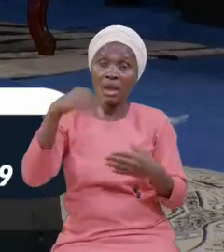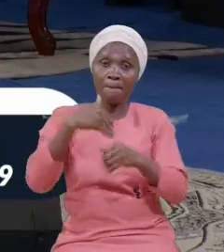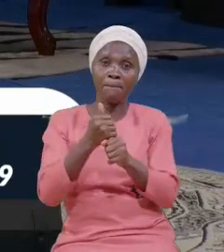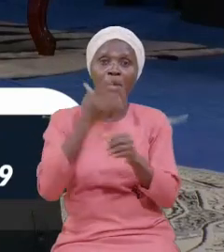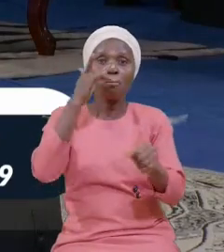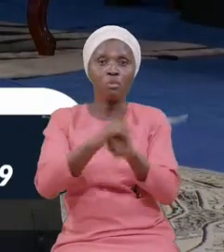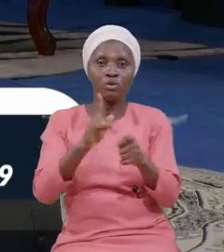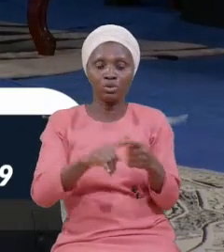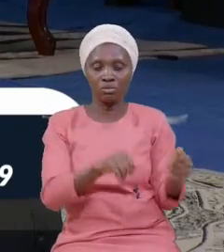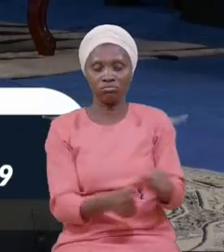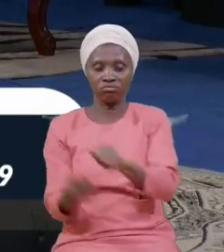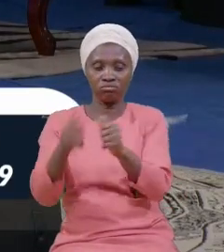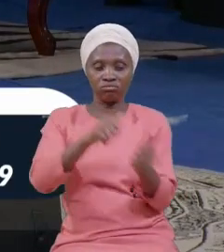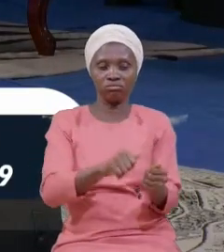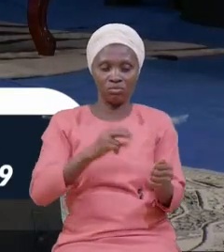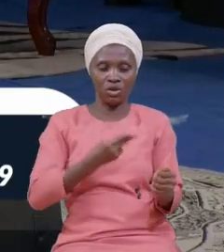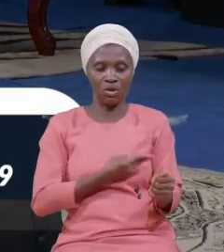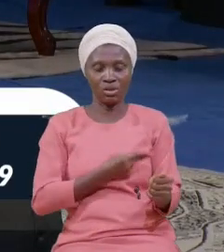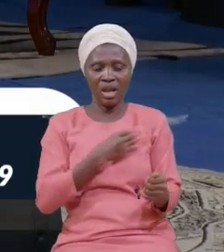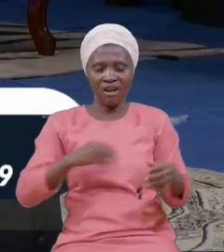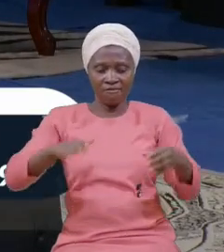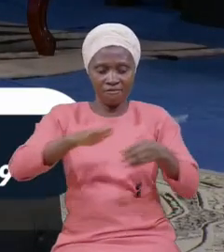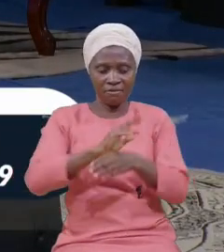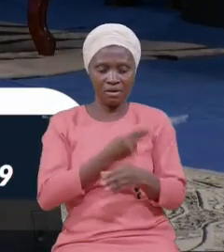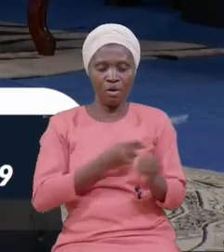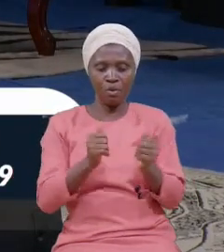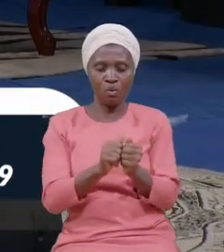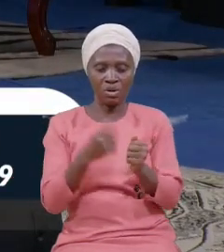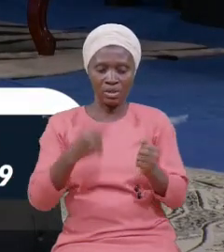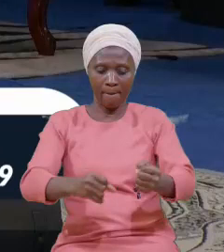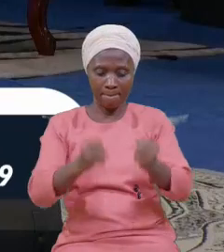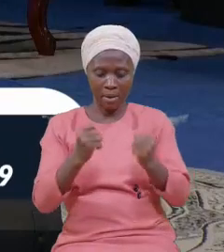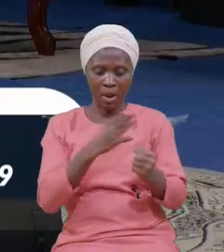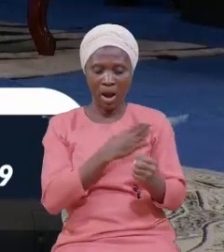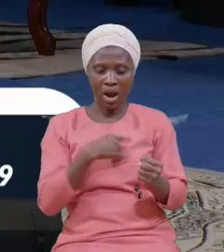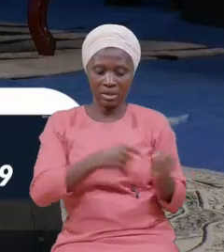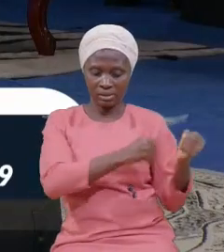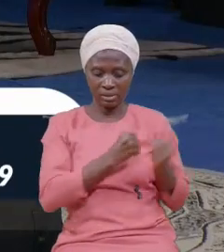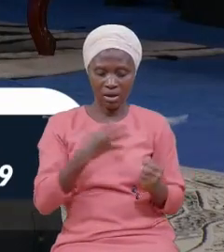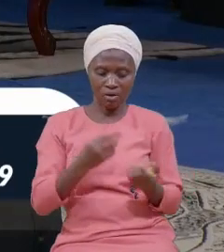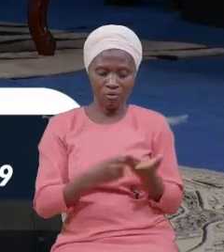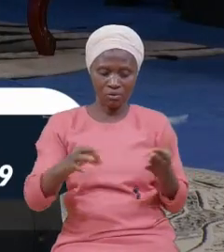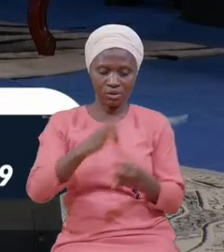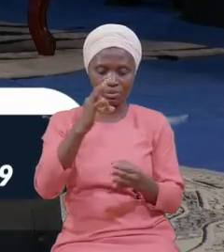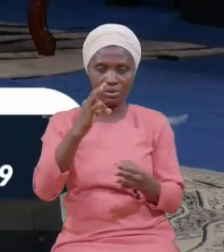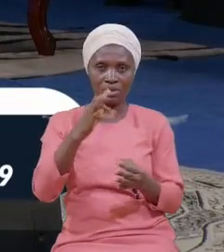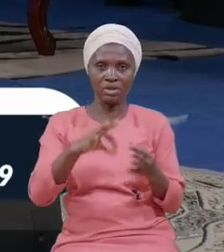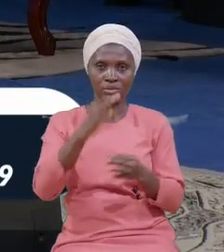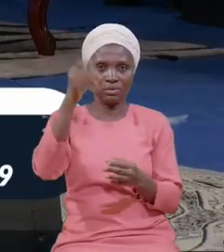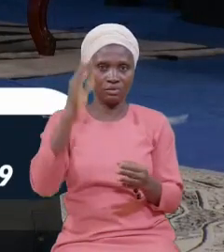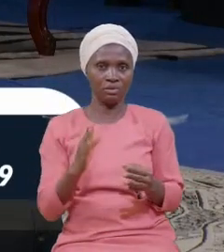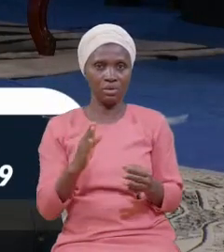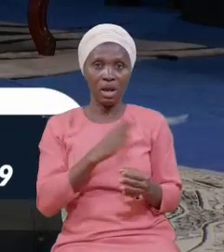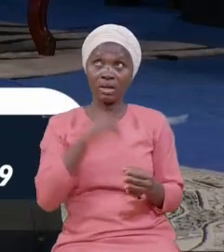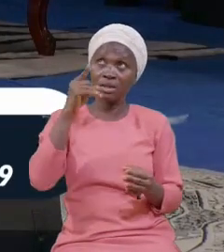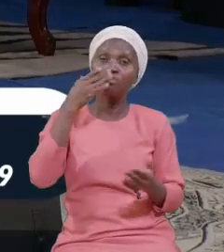us, enveloping us with the power and the strength of the Spirit of God. And he is a good God, a faithful